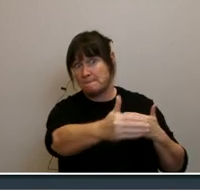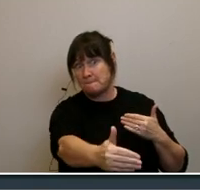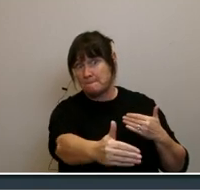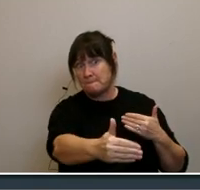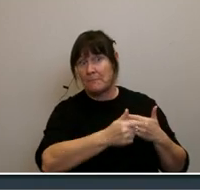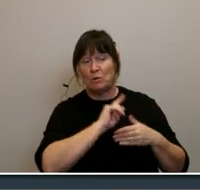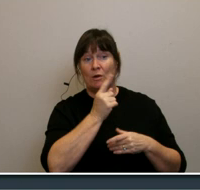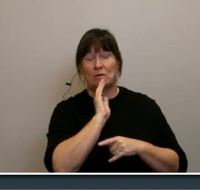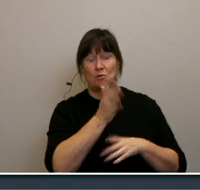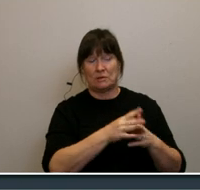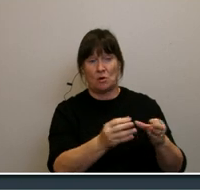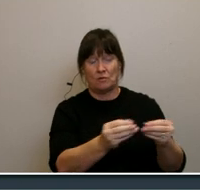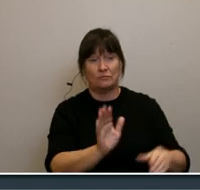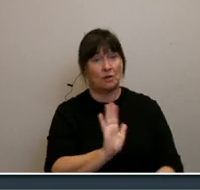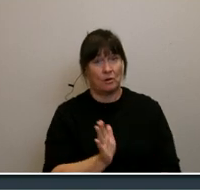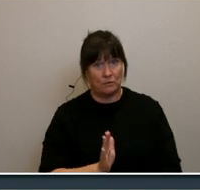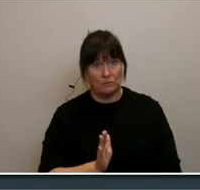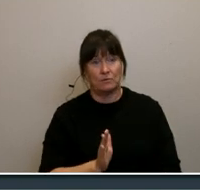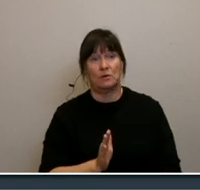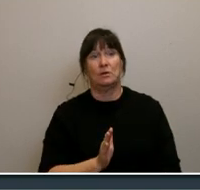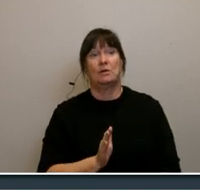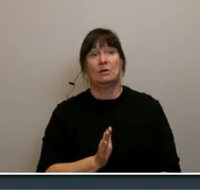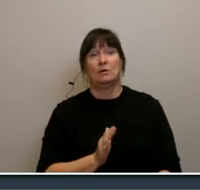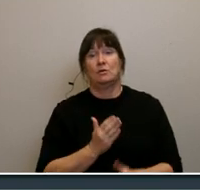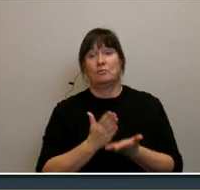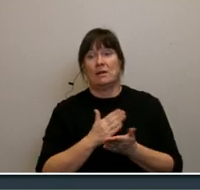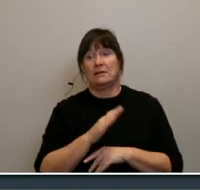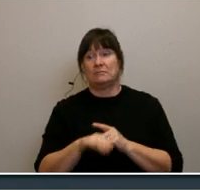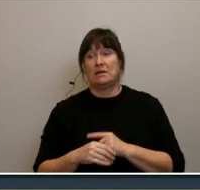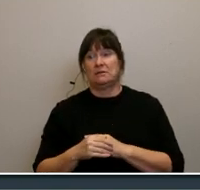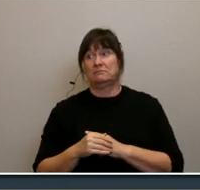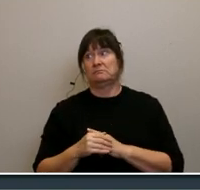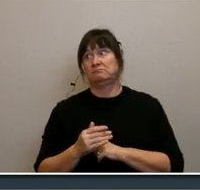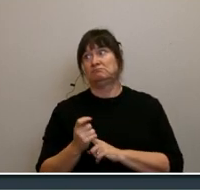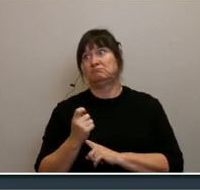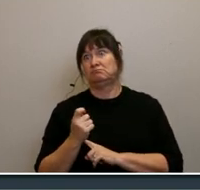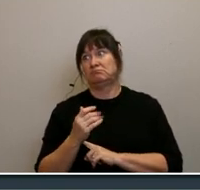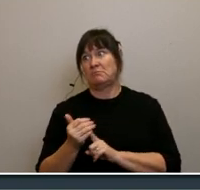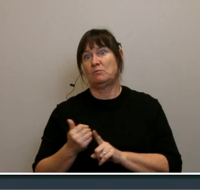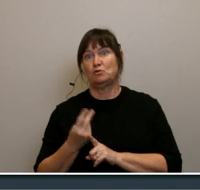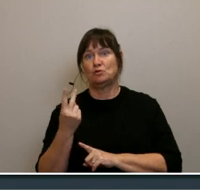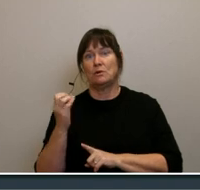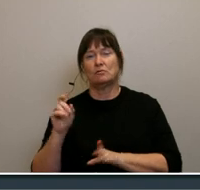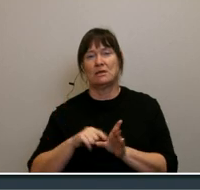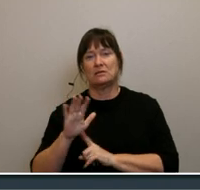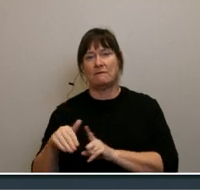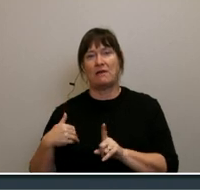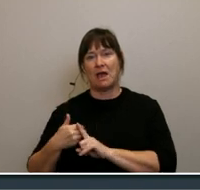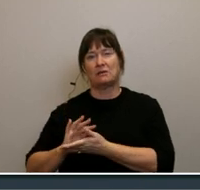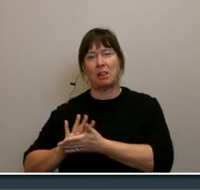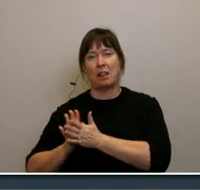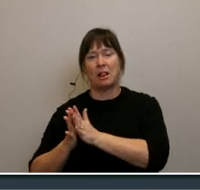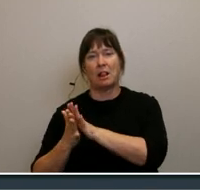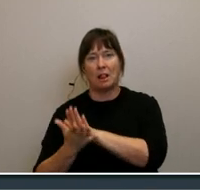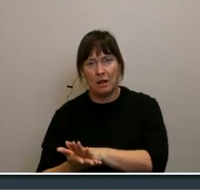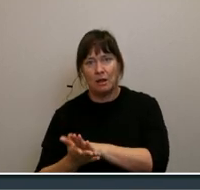can't solve everything at once. It's taken us the better part of two centuries to do the damage to the environment we've done. It won't come